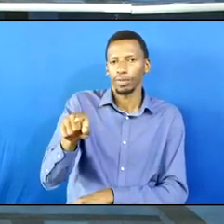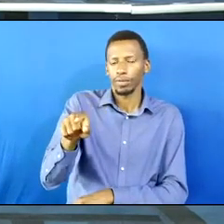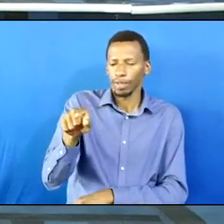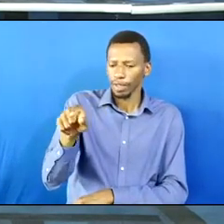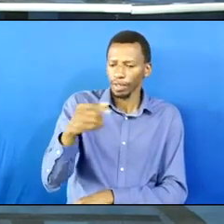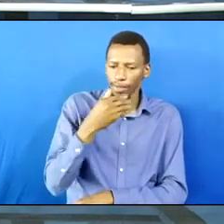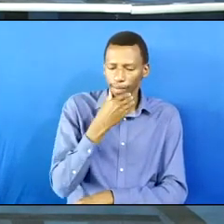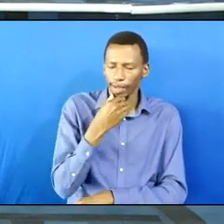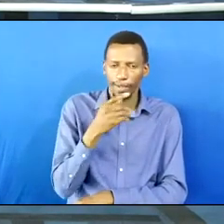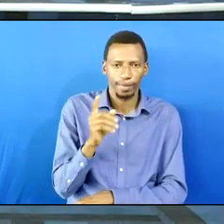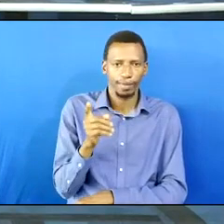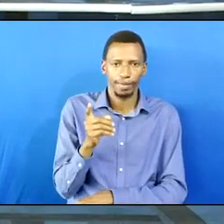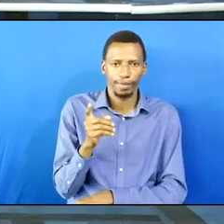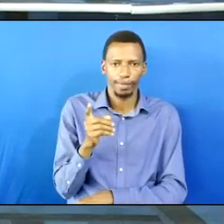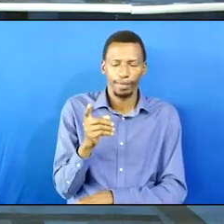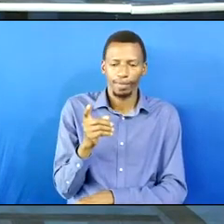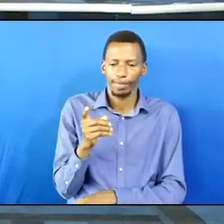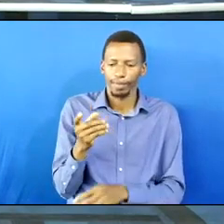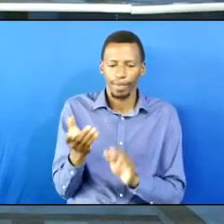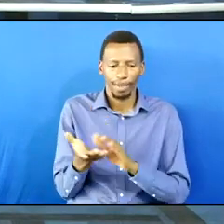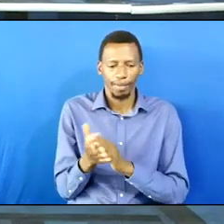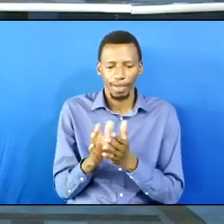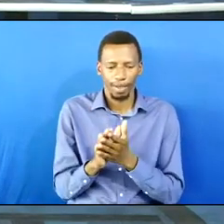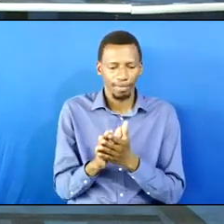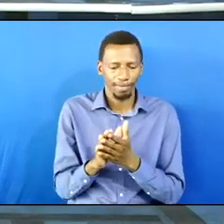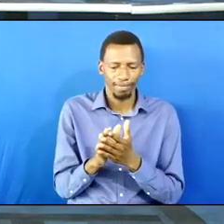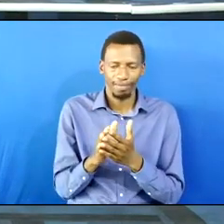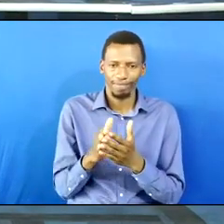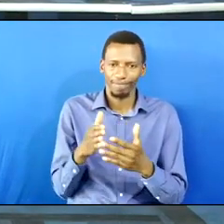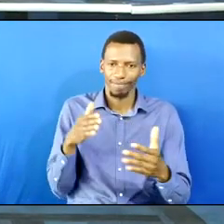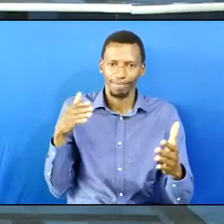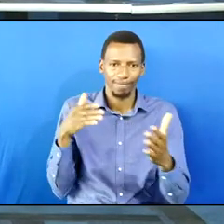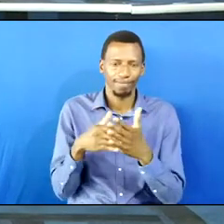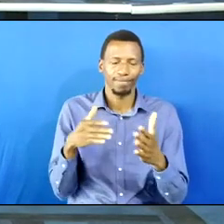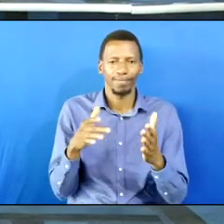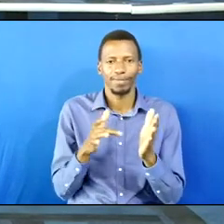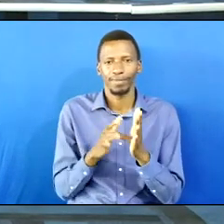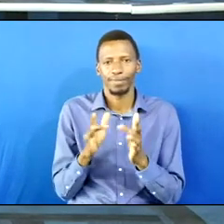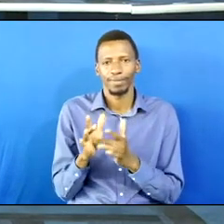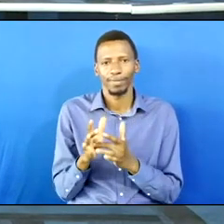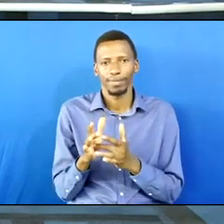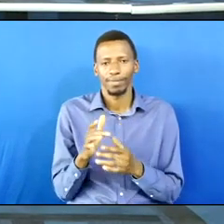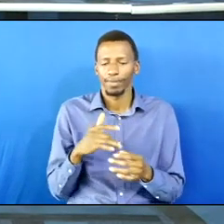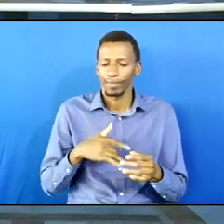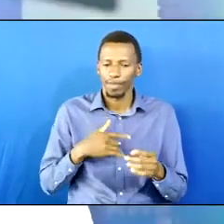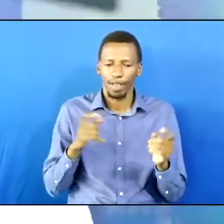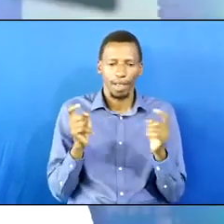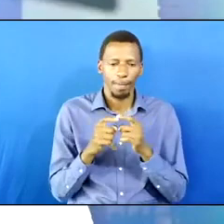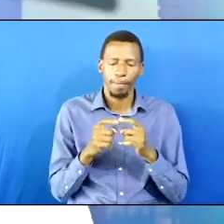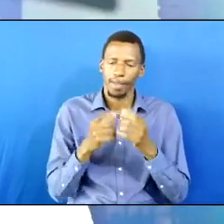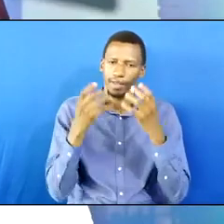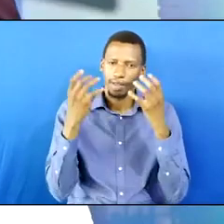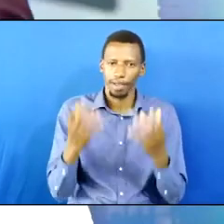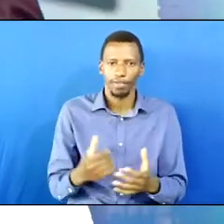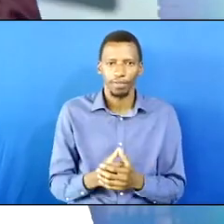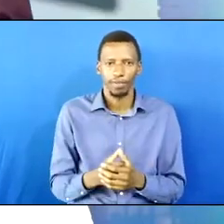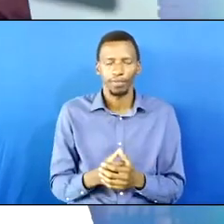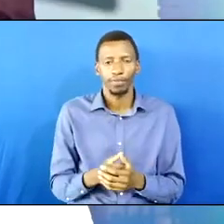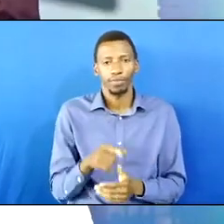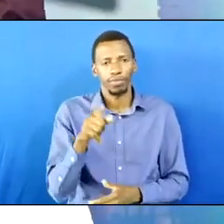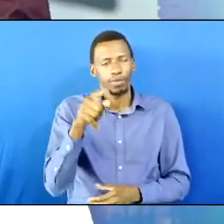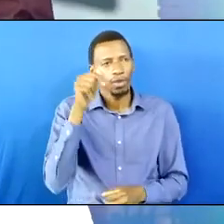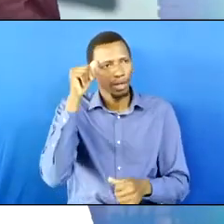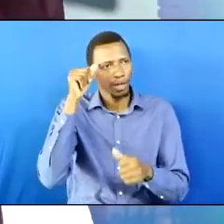guy, this man, had turned to be the betrayer. So painful. But, and in fact,